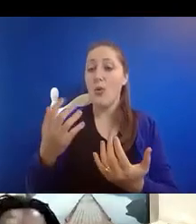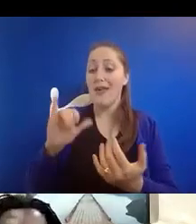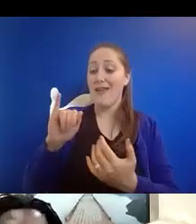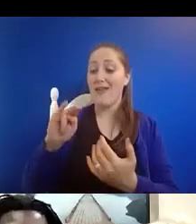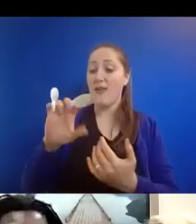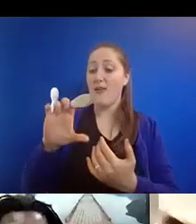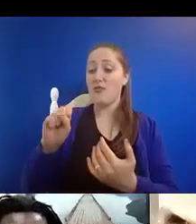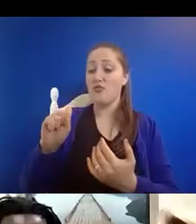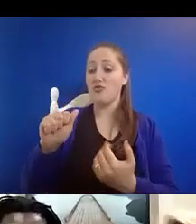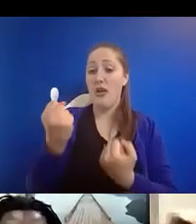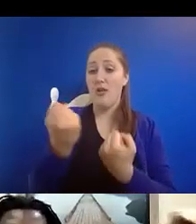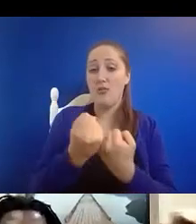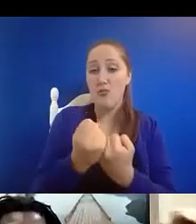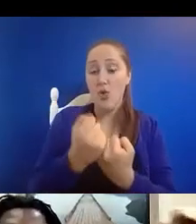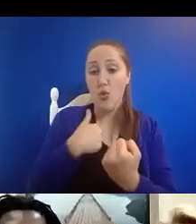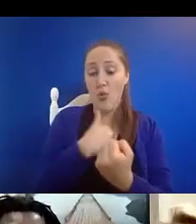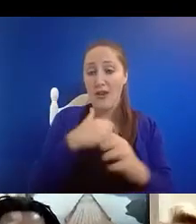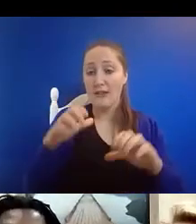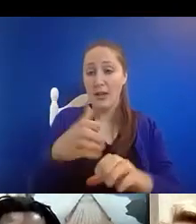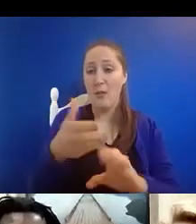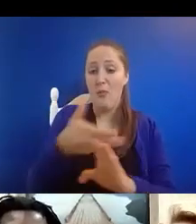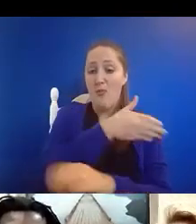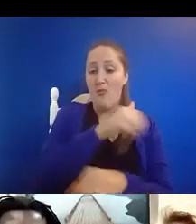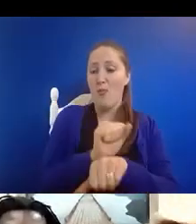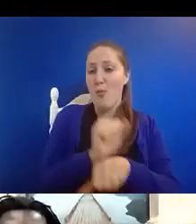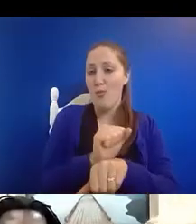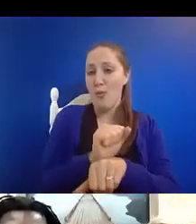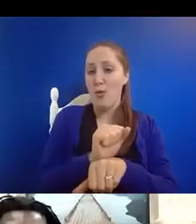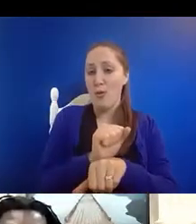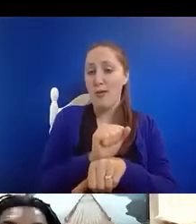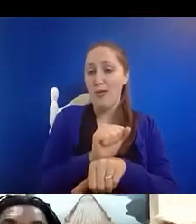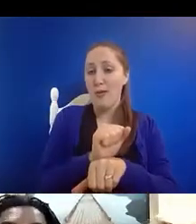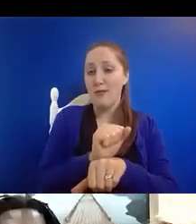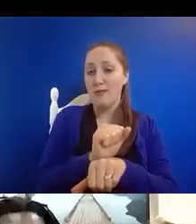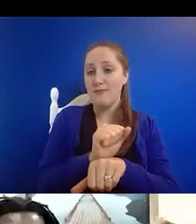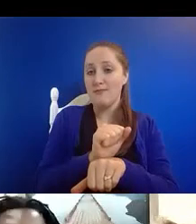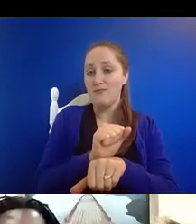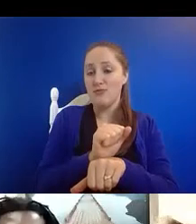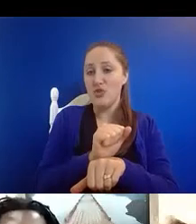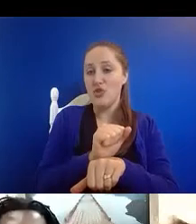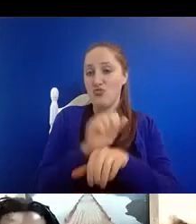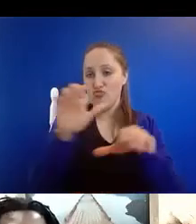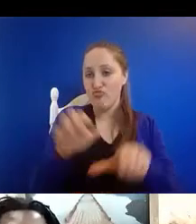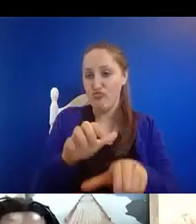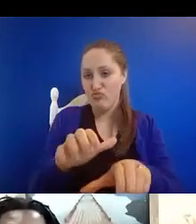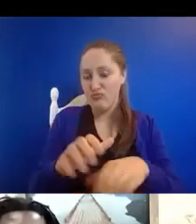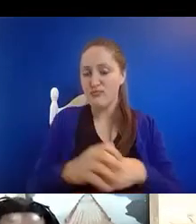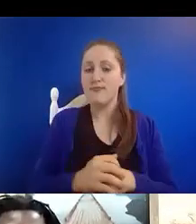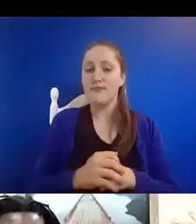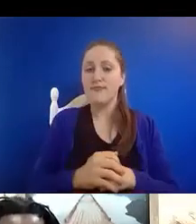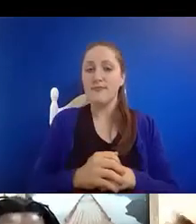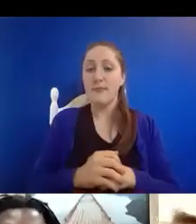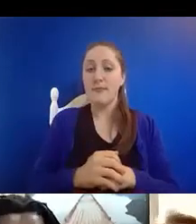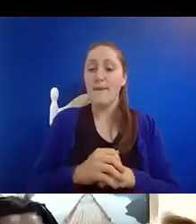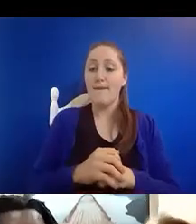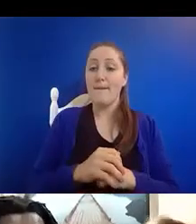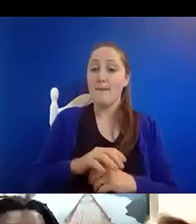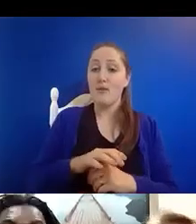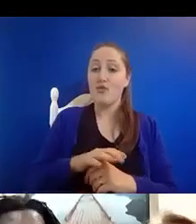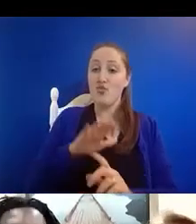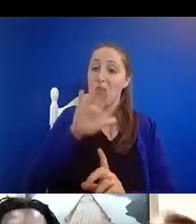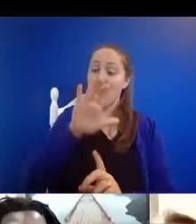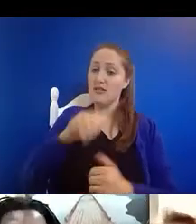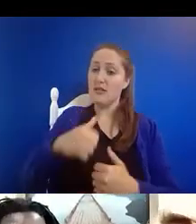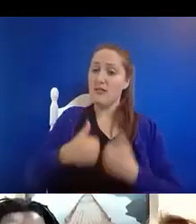were able to do the pre-employment work. And not only because of his life history, we had